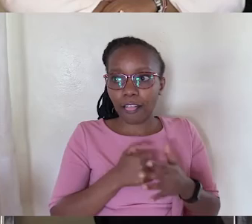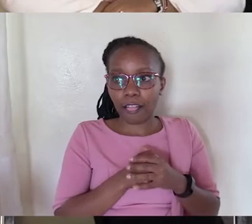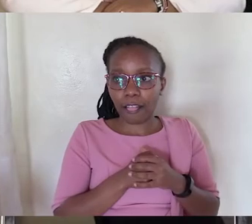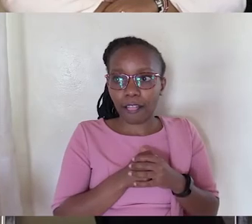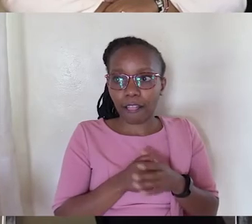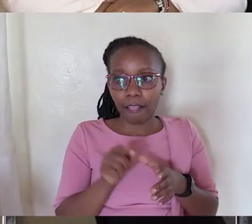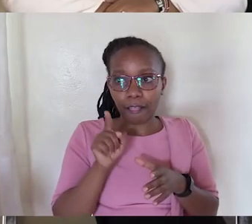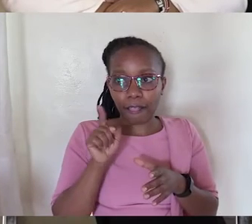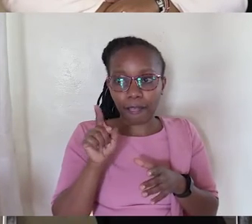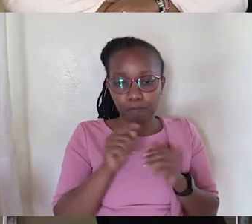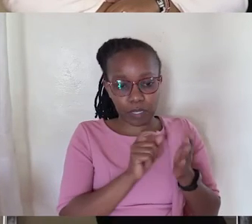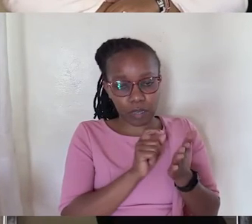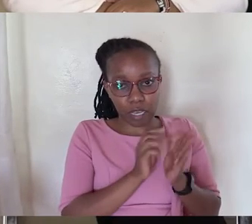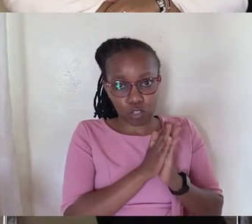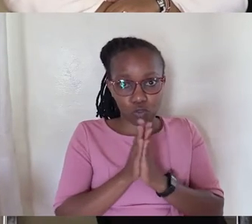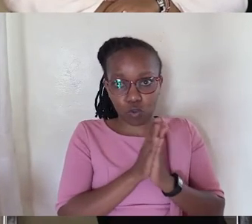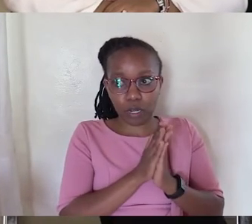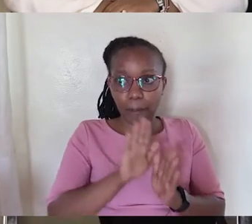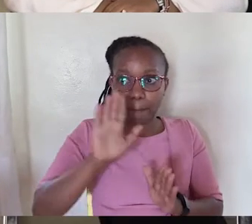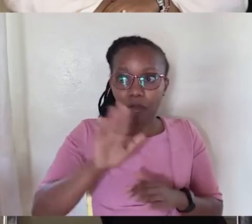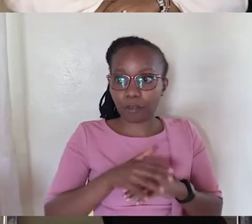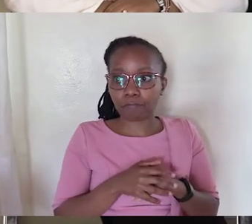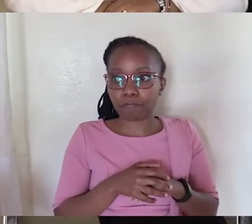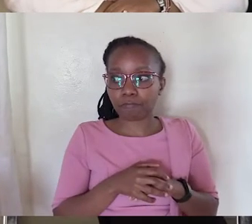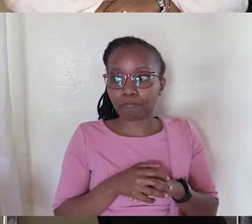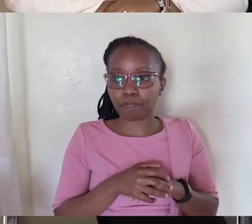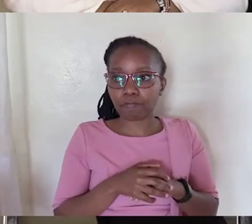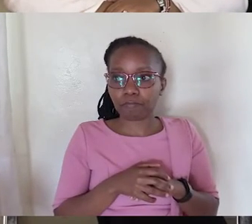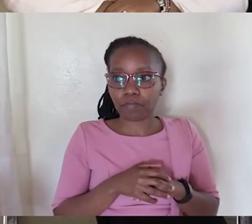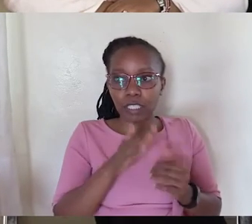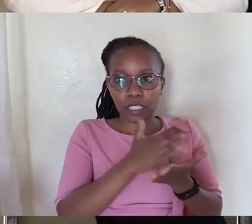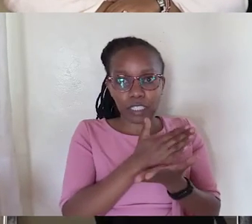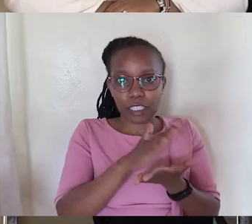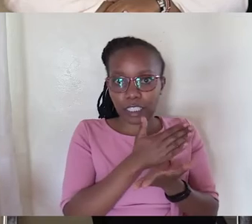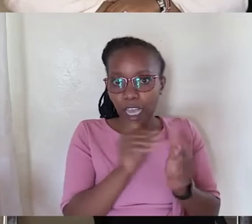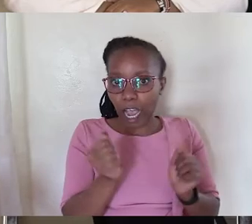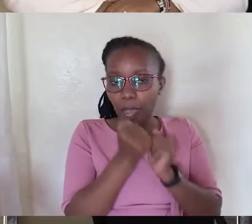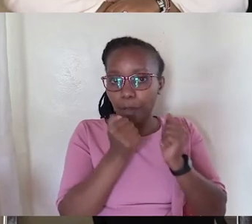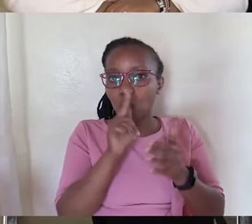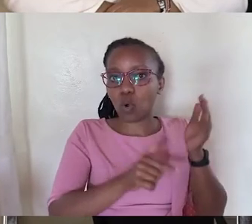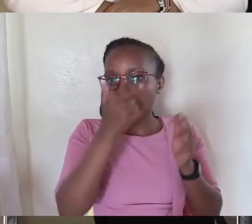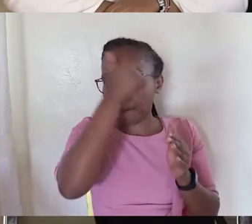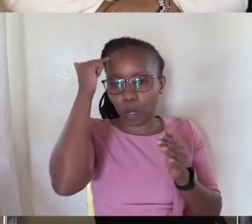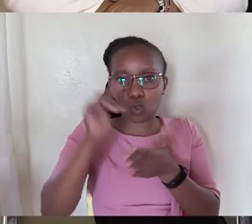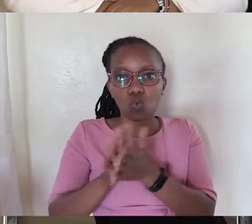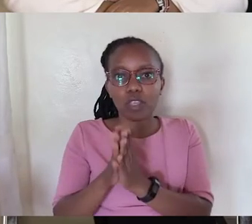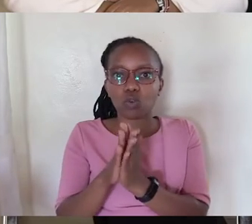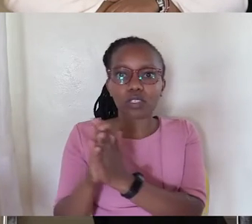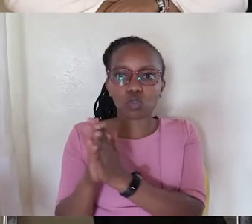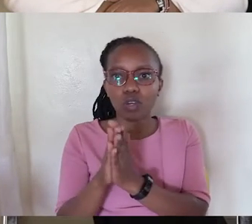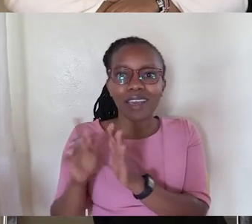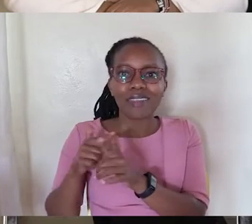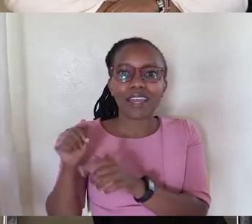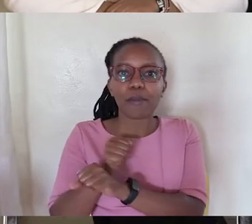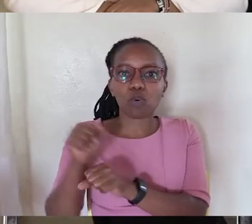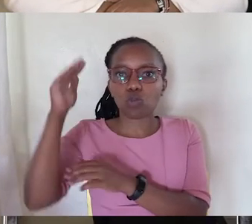I'm the one who writes my own story, and I want to allow me to share what it is, because without the story, you will not know